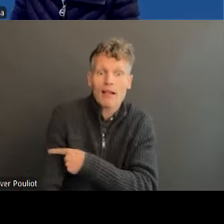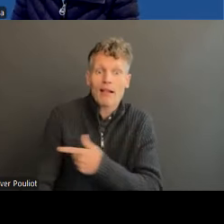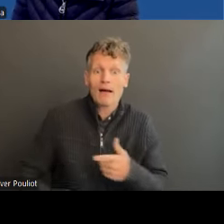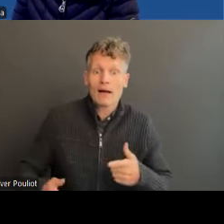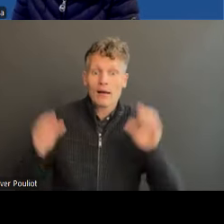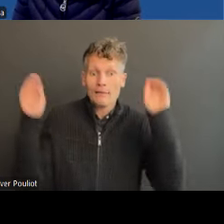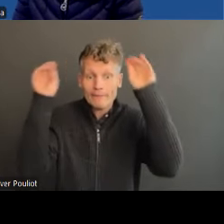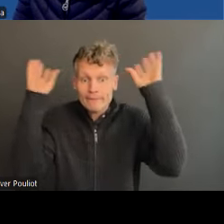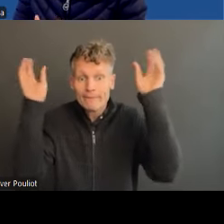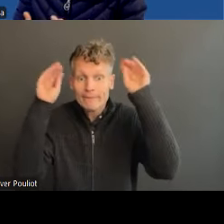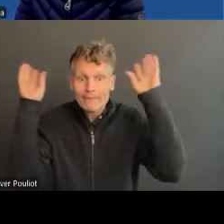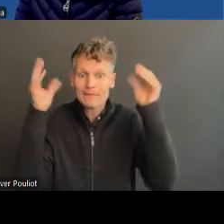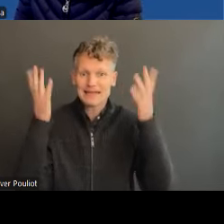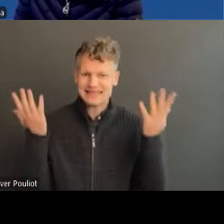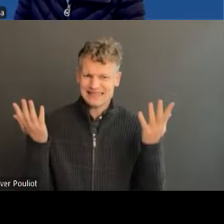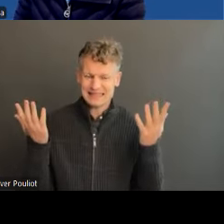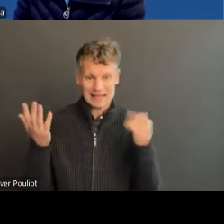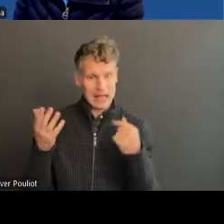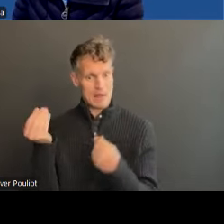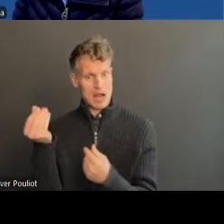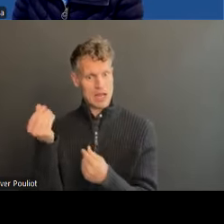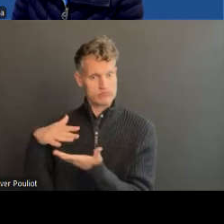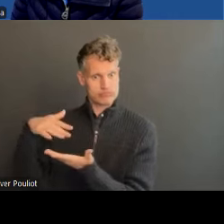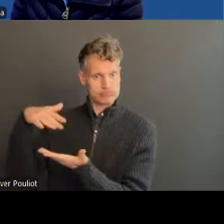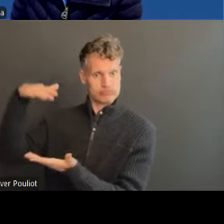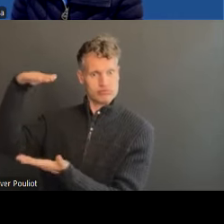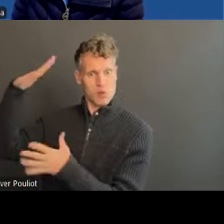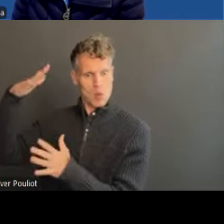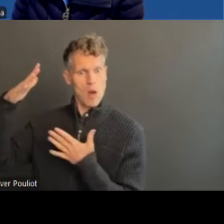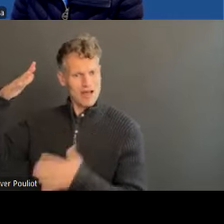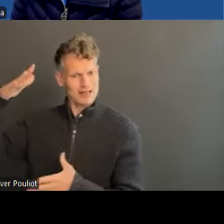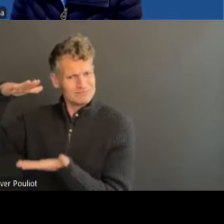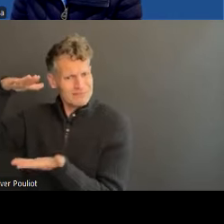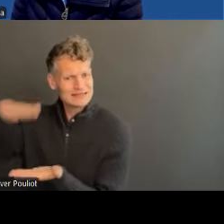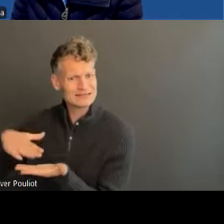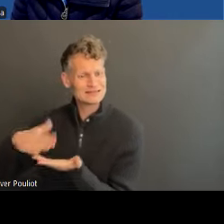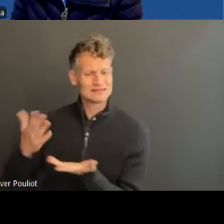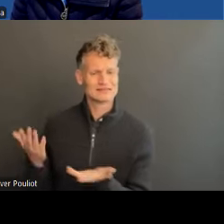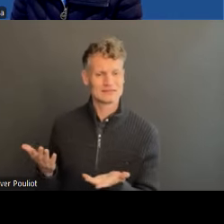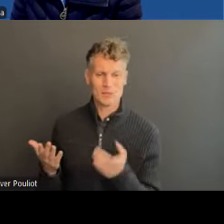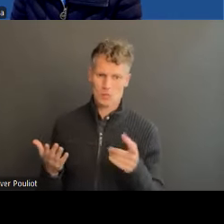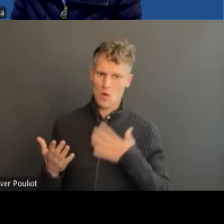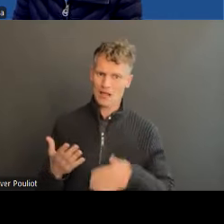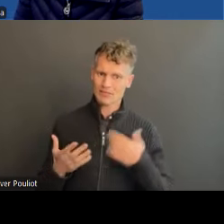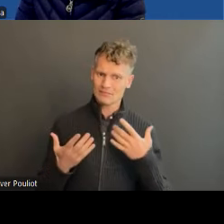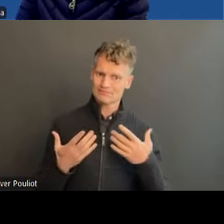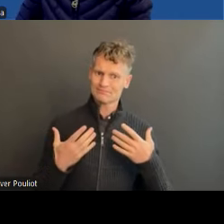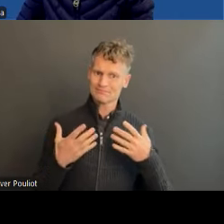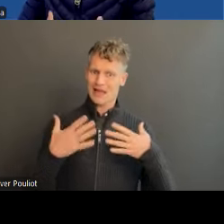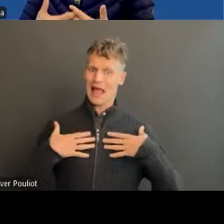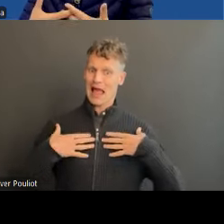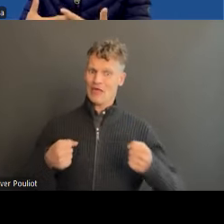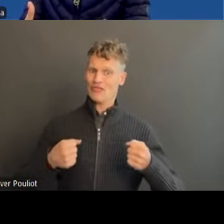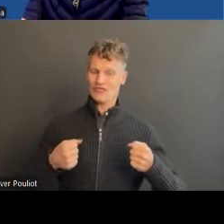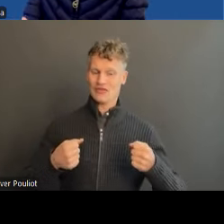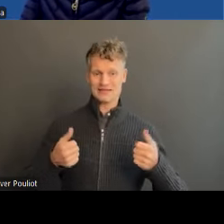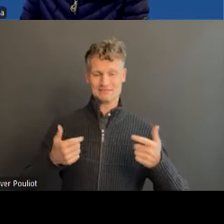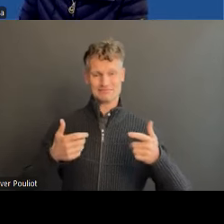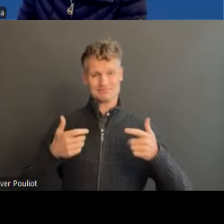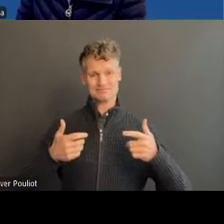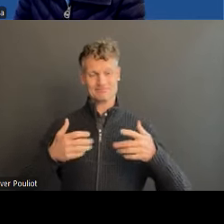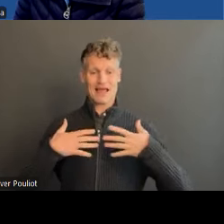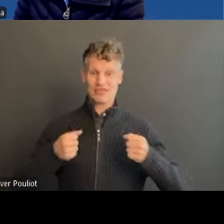conditions, and that also we're going to impact and enhance health systems efficiency so they can